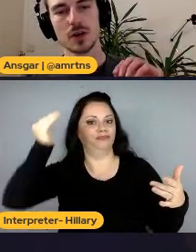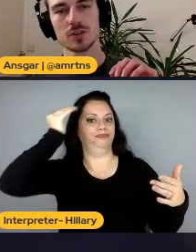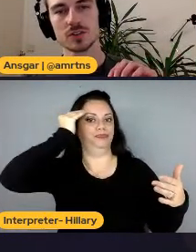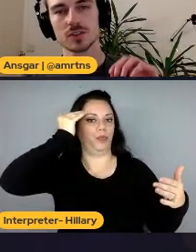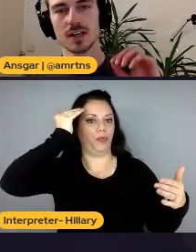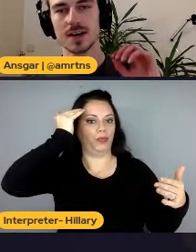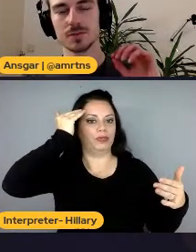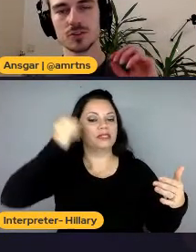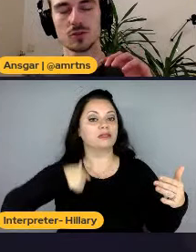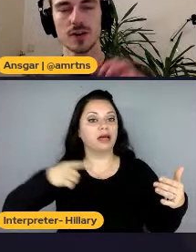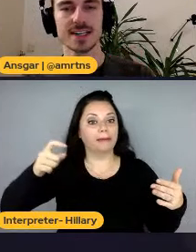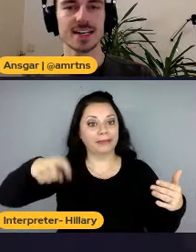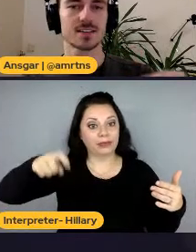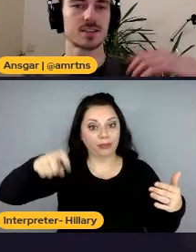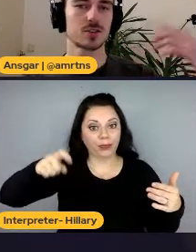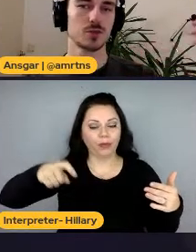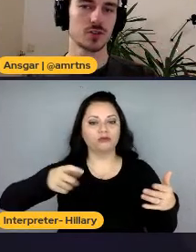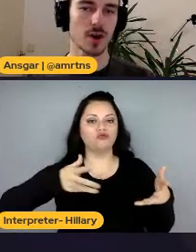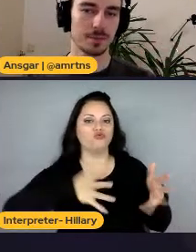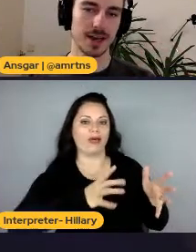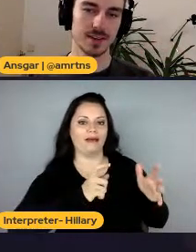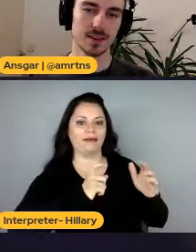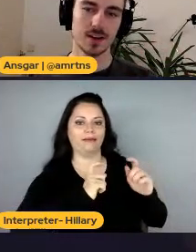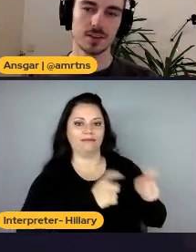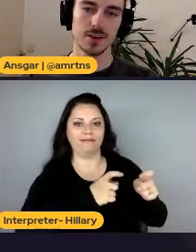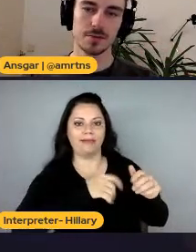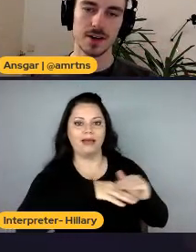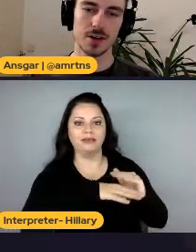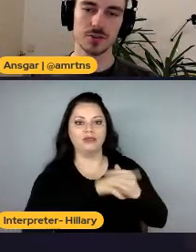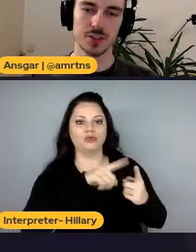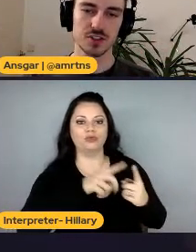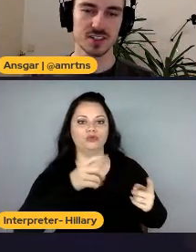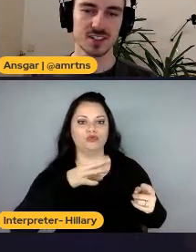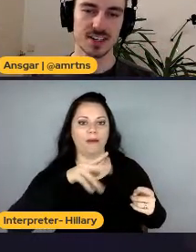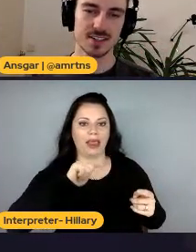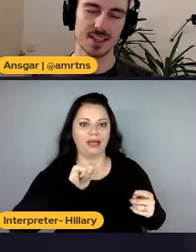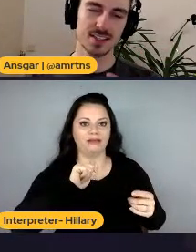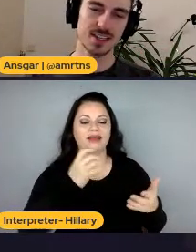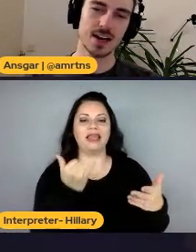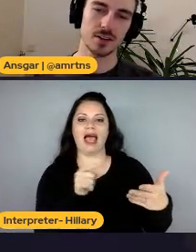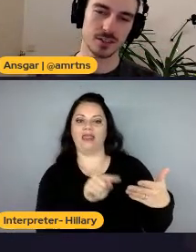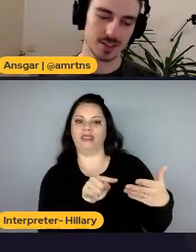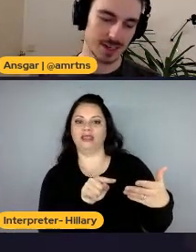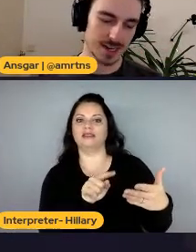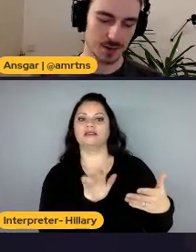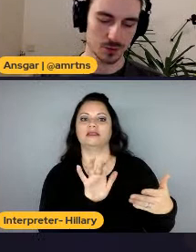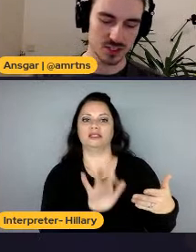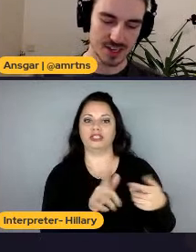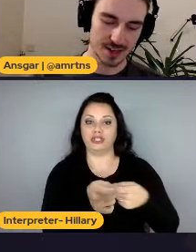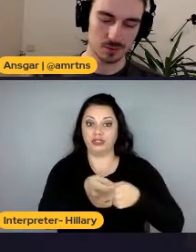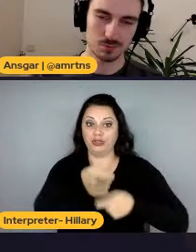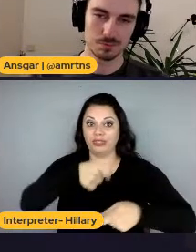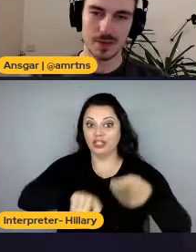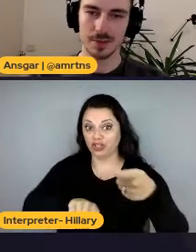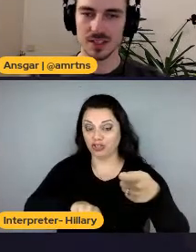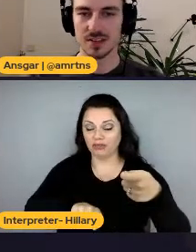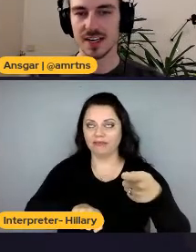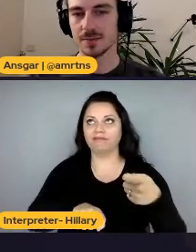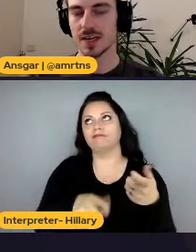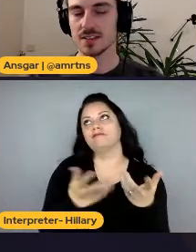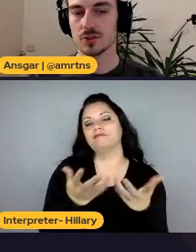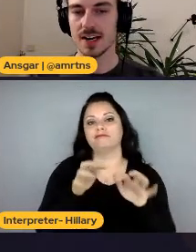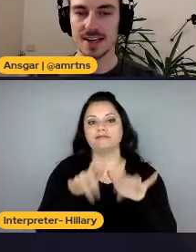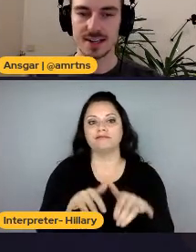am supposed to grant access to a droplet. So if I now switch this out and would say